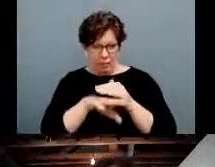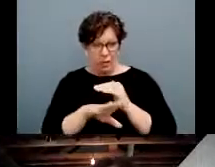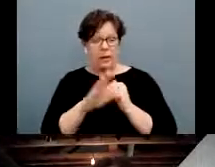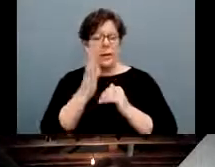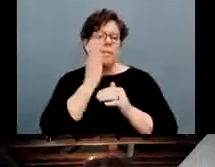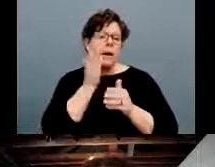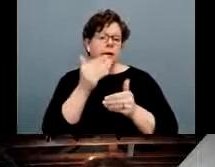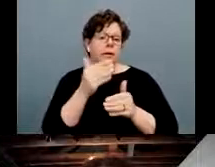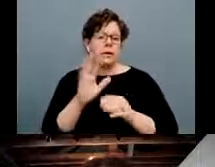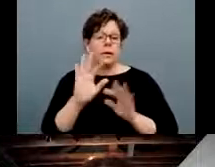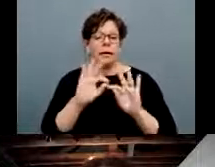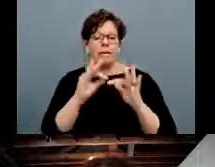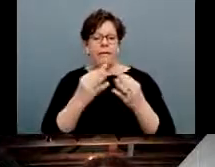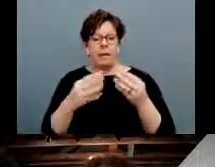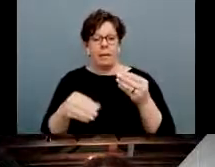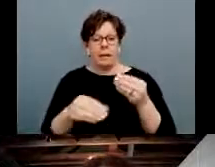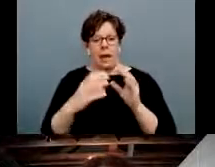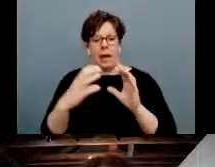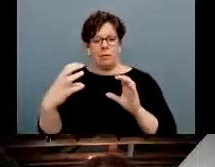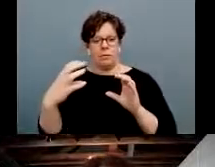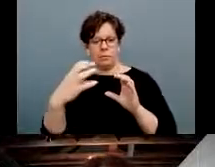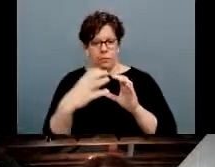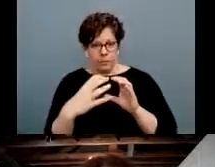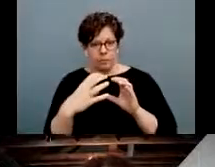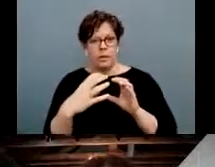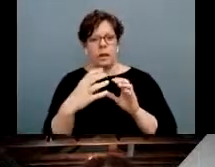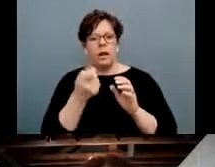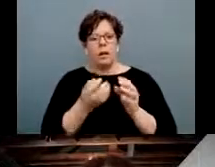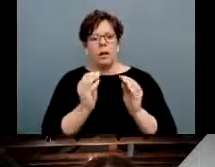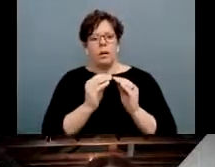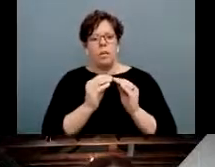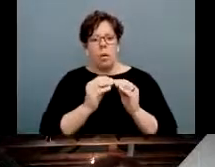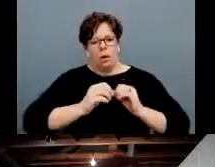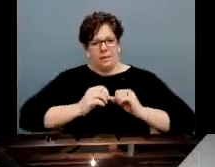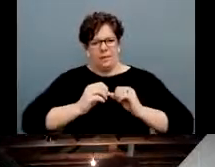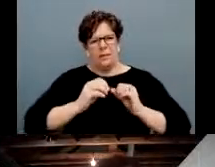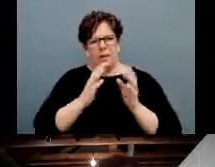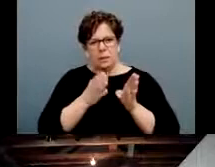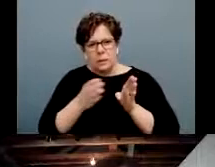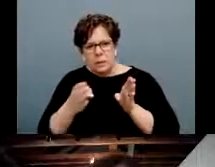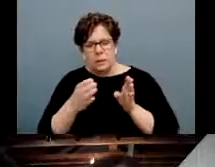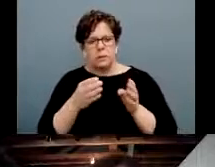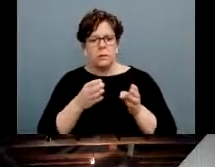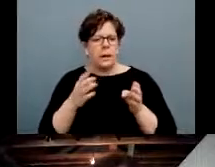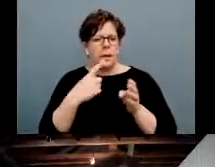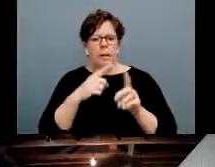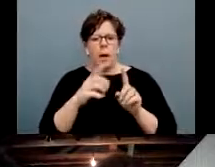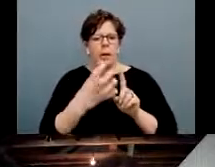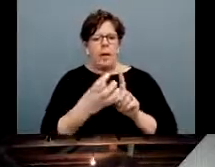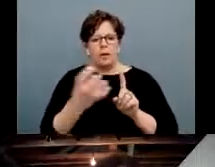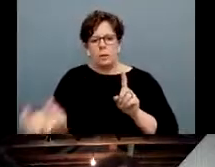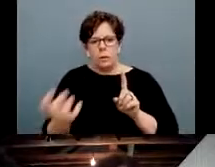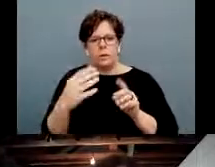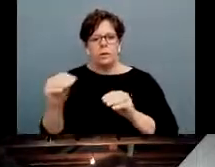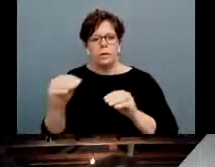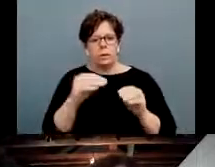had built out an extension while Castle was living there to give him a little bit more space. It had to be removed in order to move the trailer. So what we're